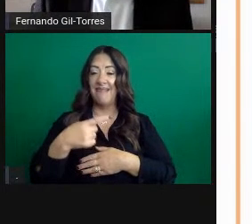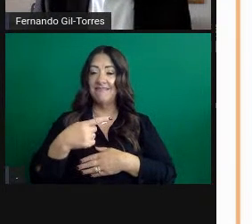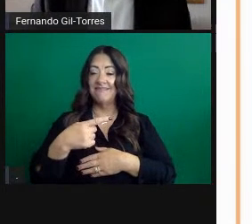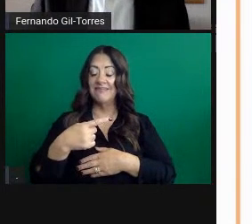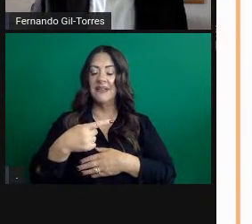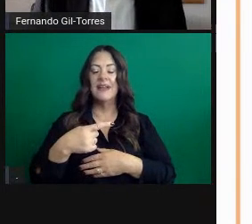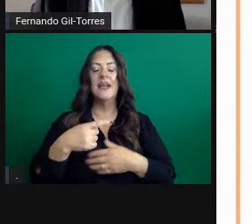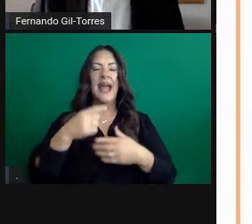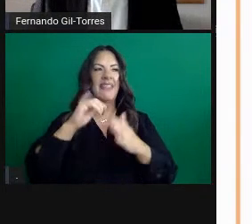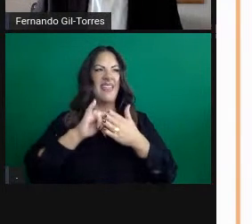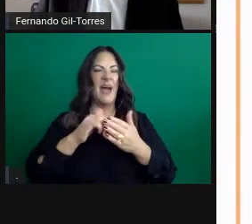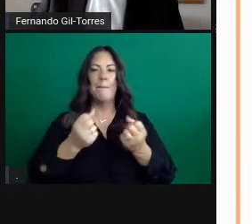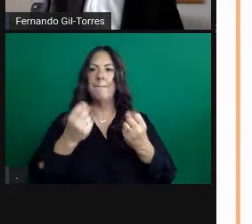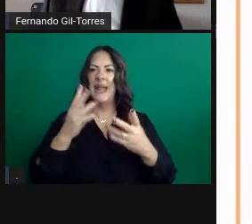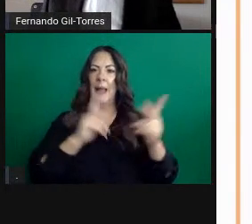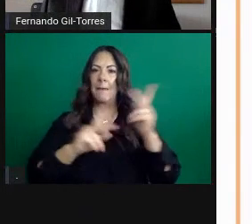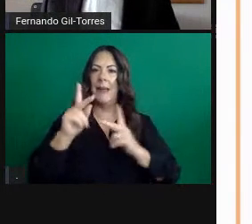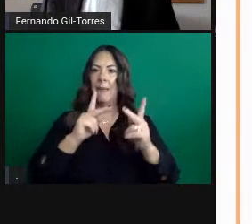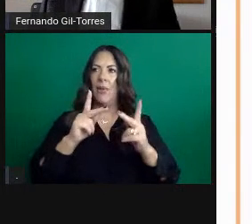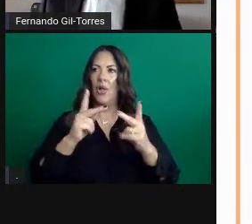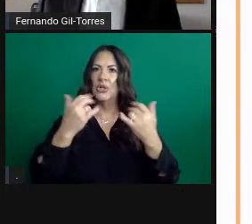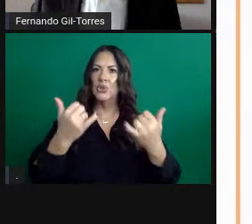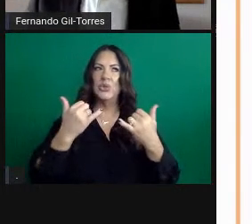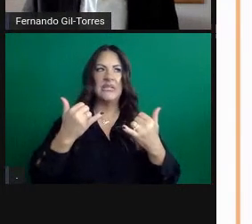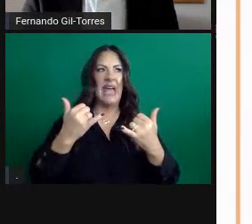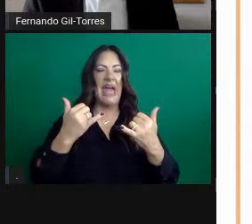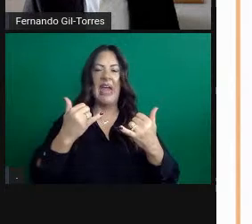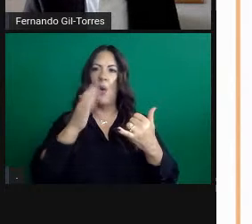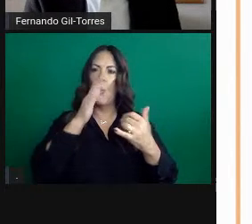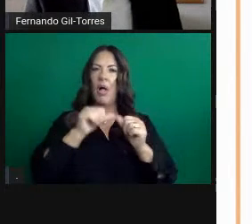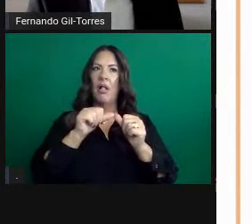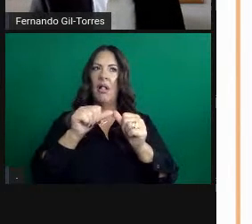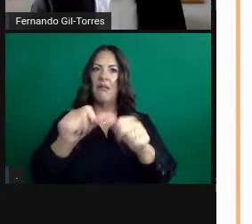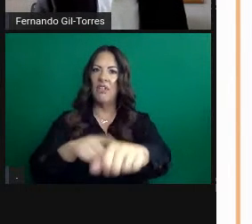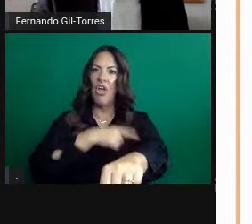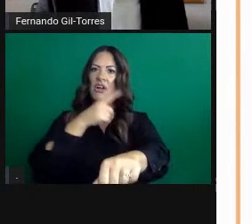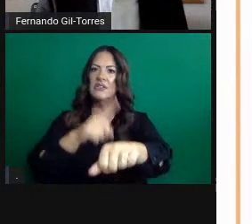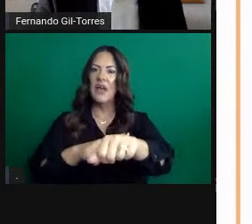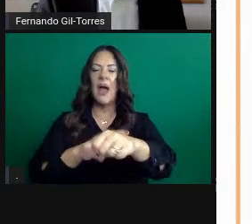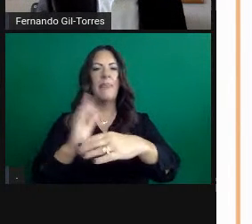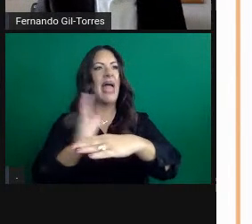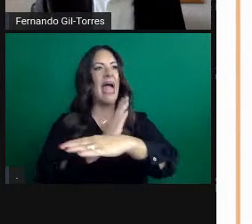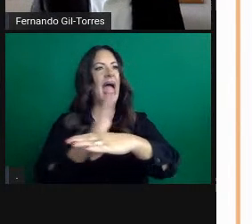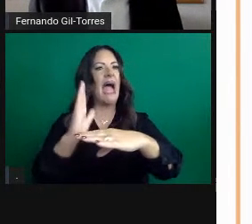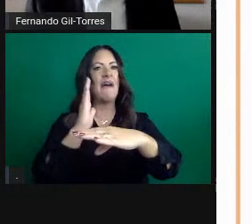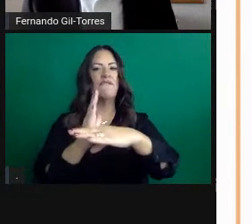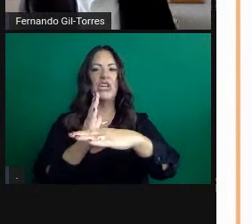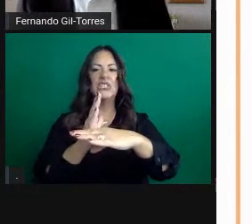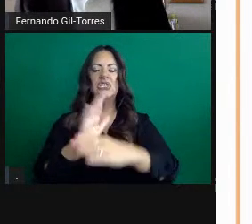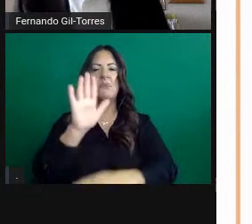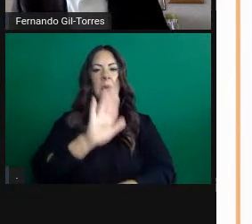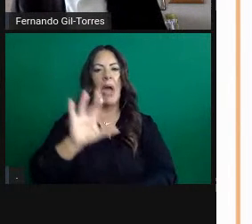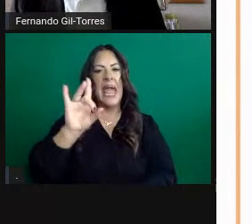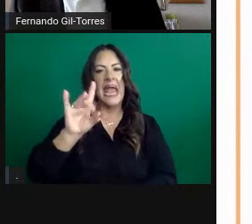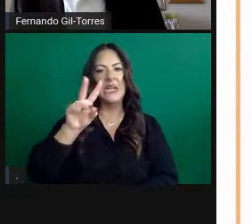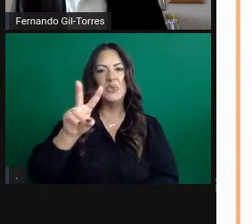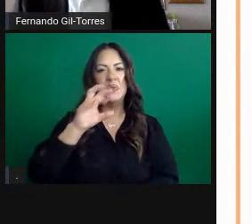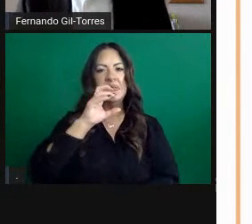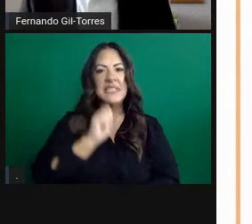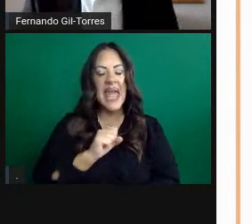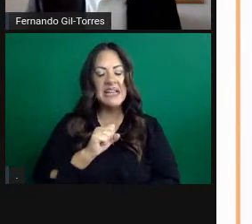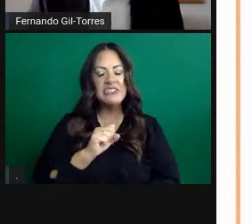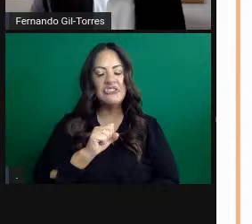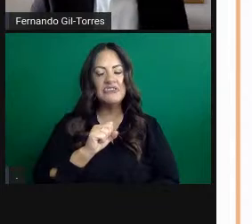before. In fact, the average life expectancy in California is close to 82 years of age, and it's the